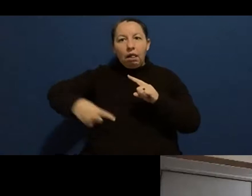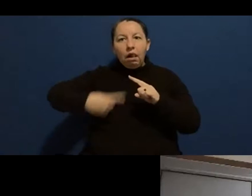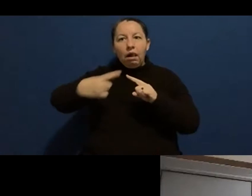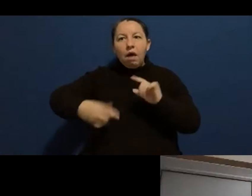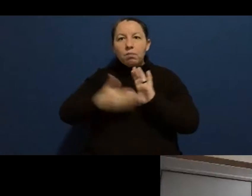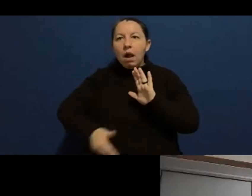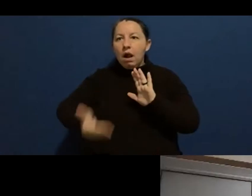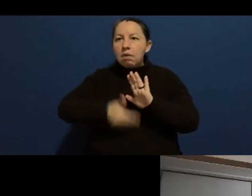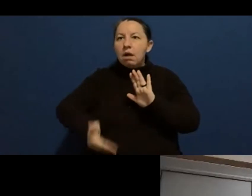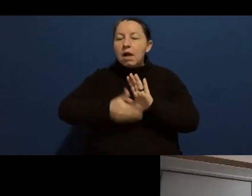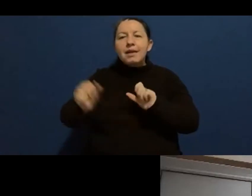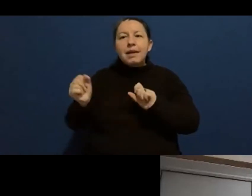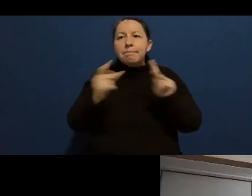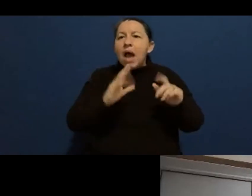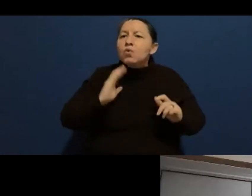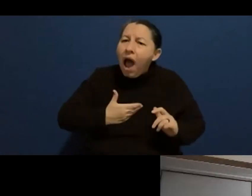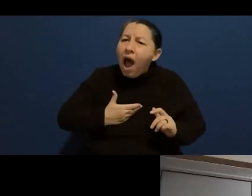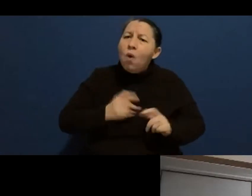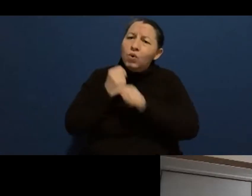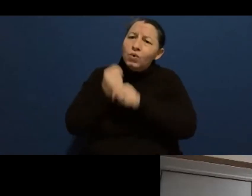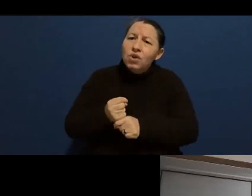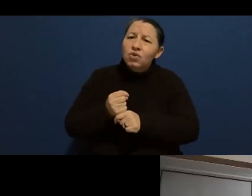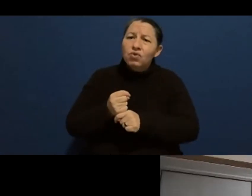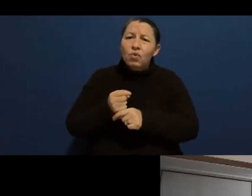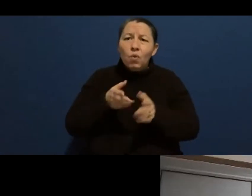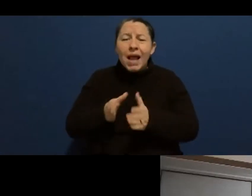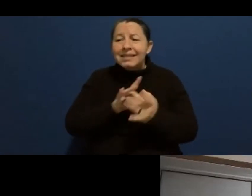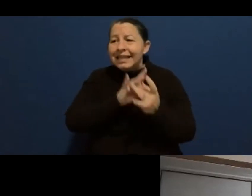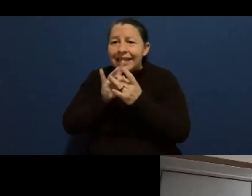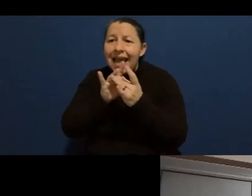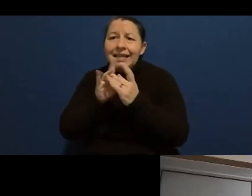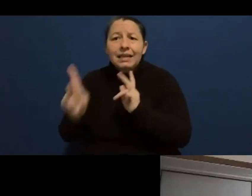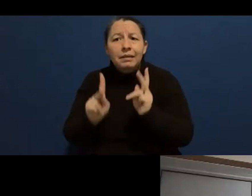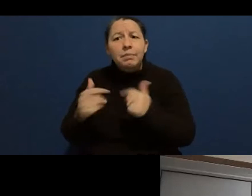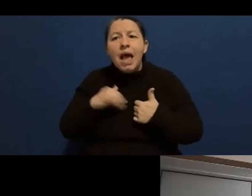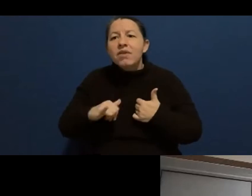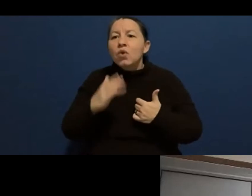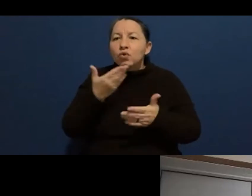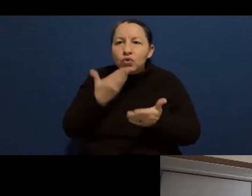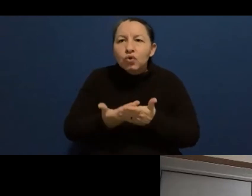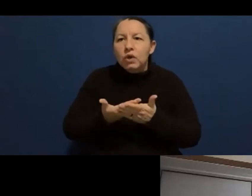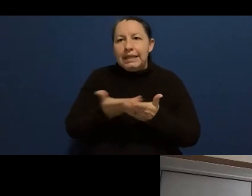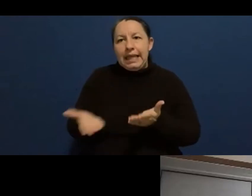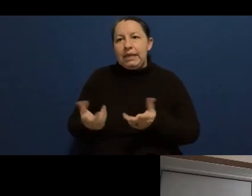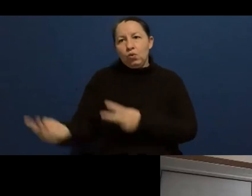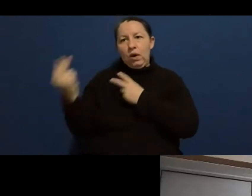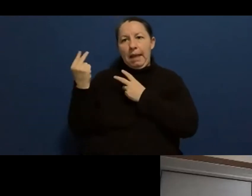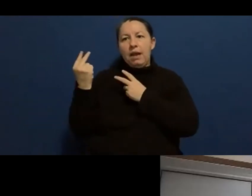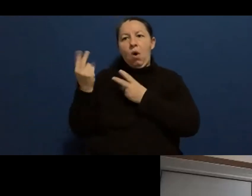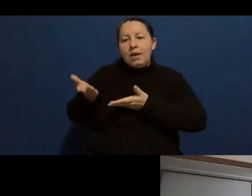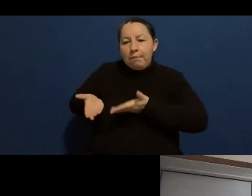to our traditional ways and connecting people and having those good things to look back on and carry